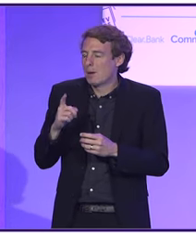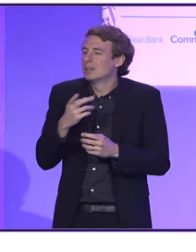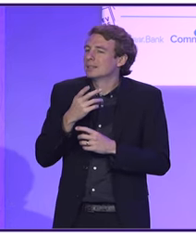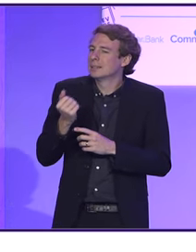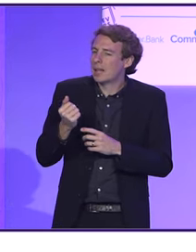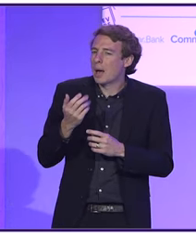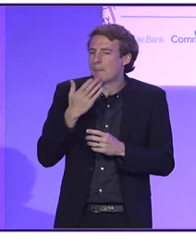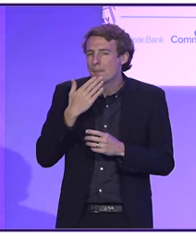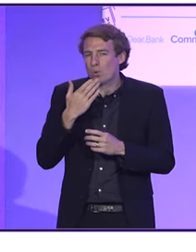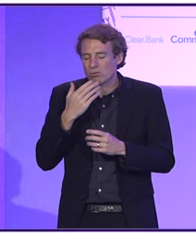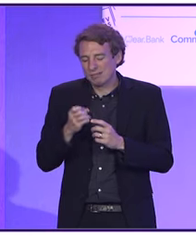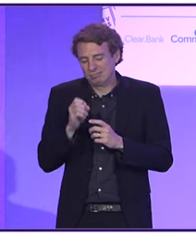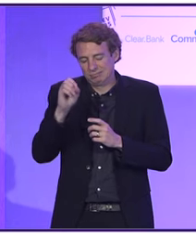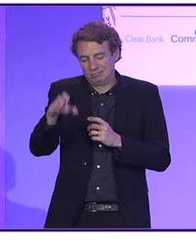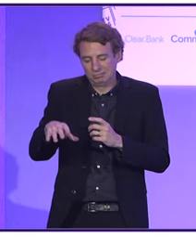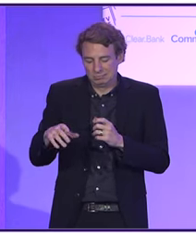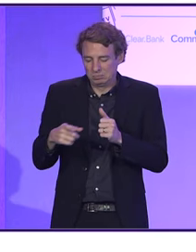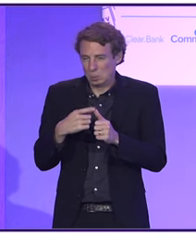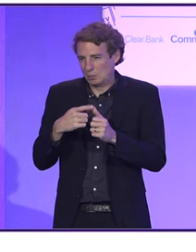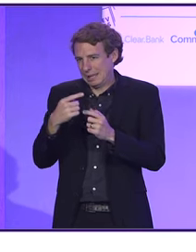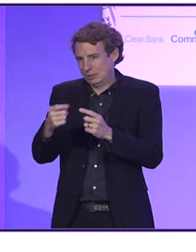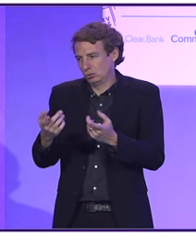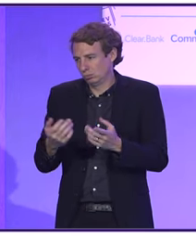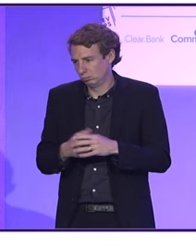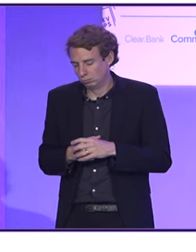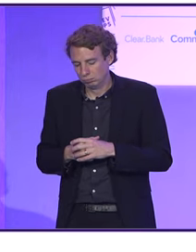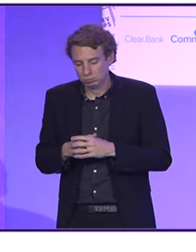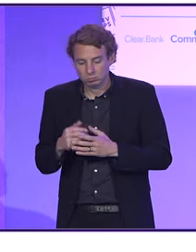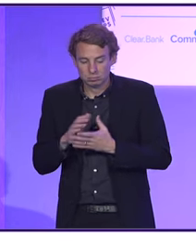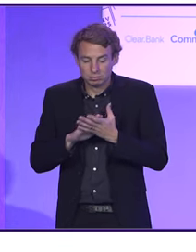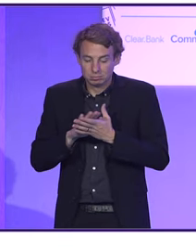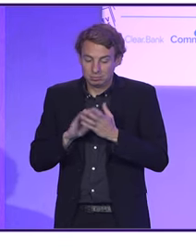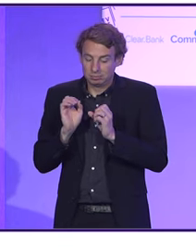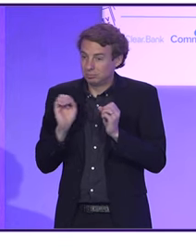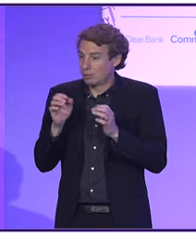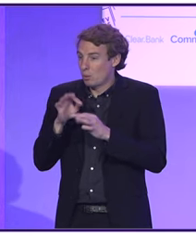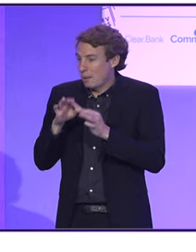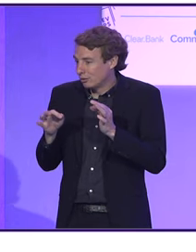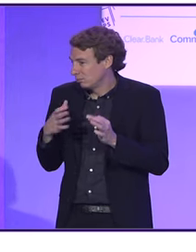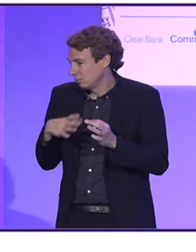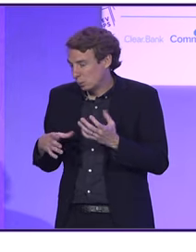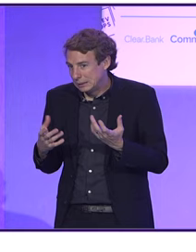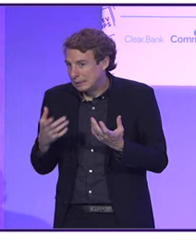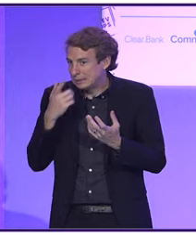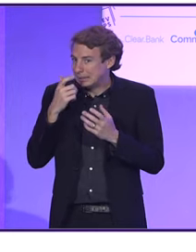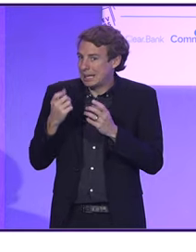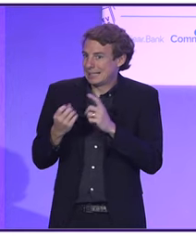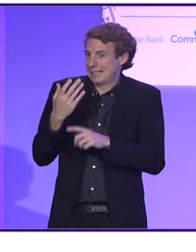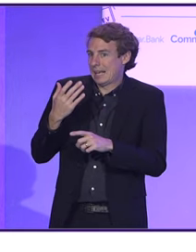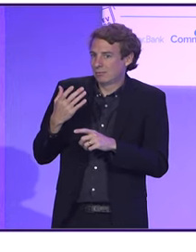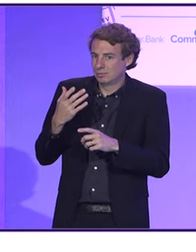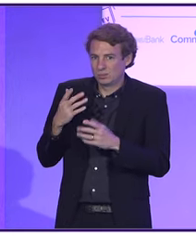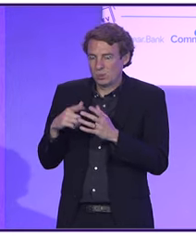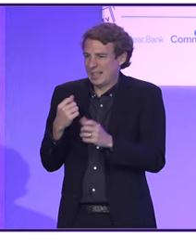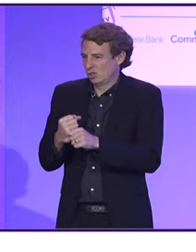simple CI pipeline, such as testing and building. That way, no merge meetings required. Devs gain more agency.